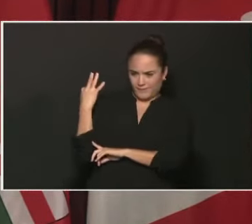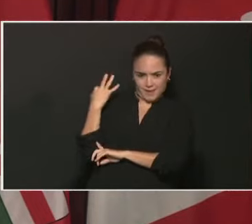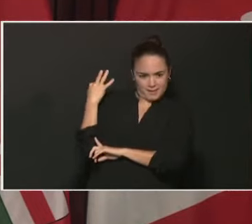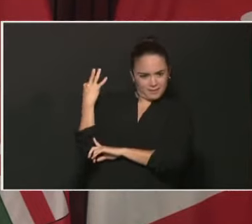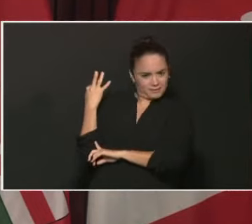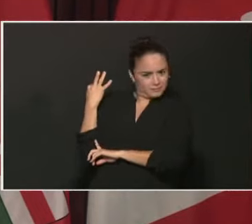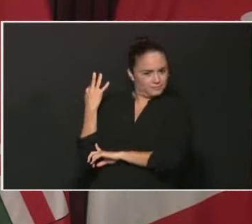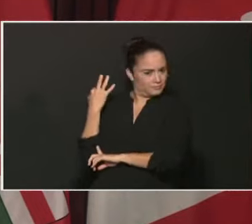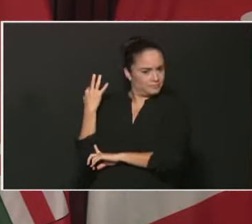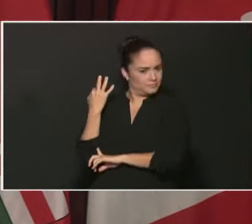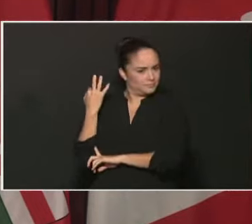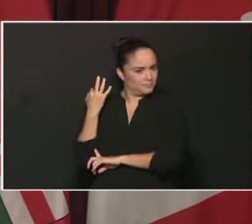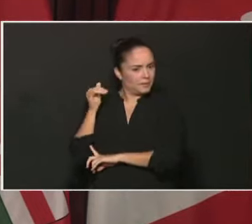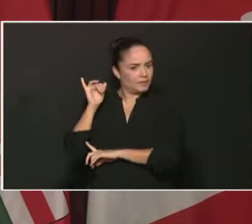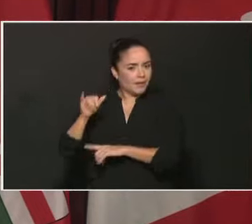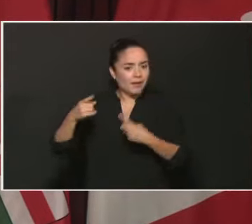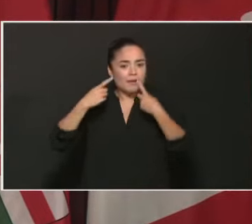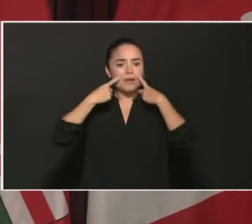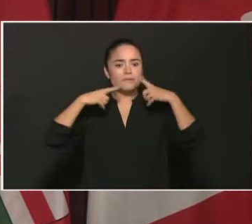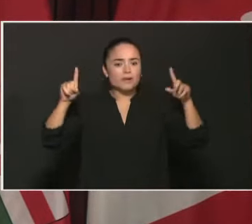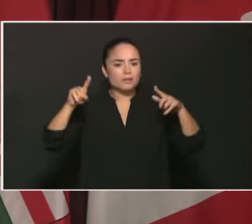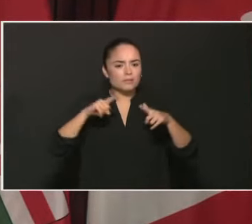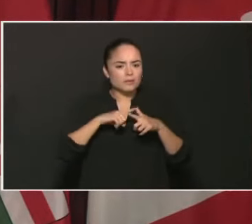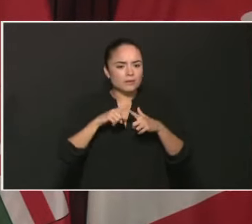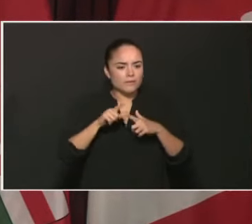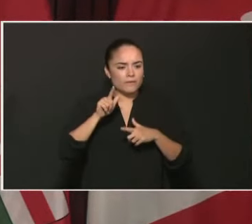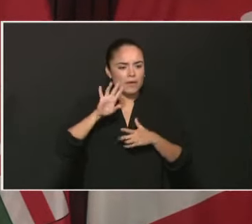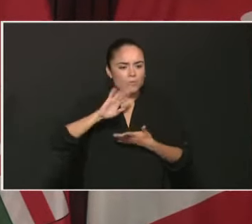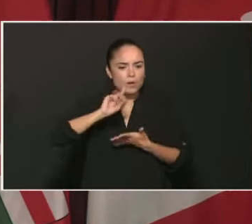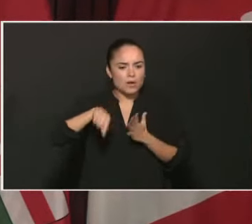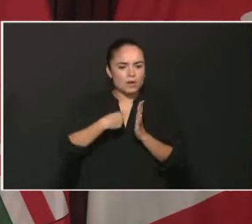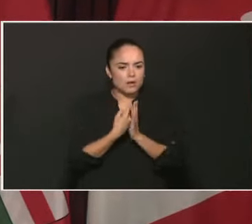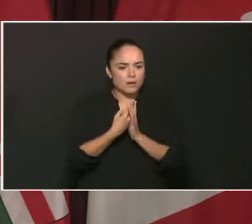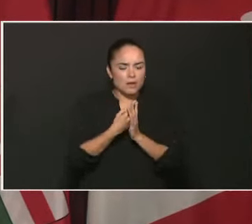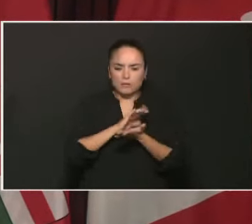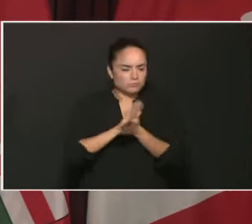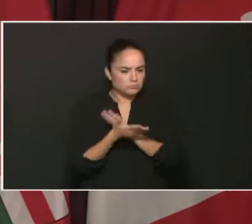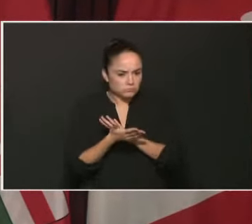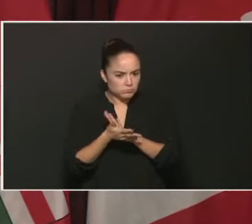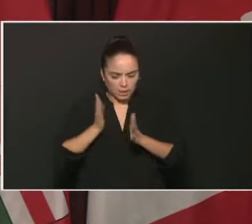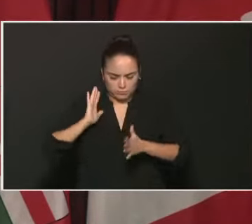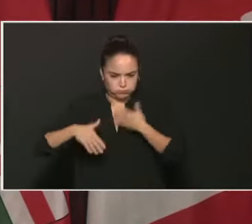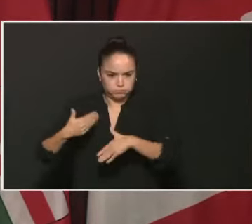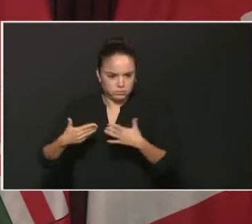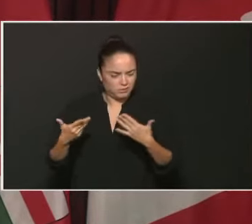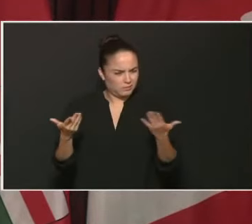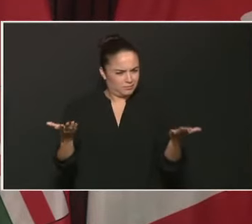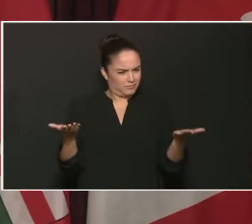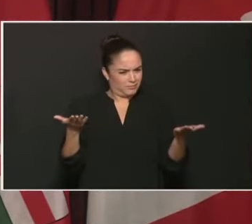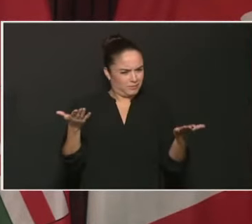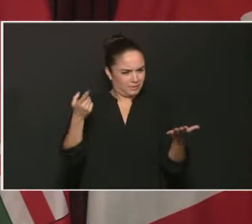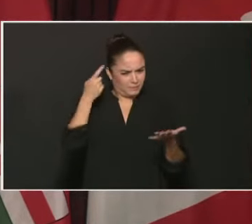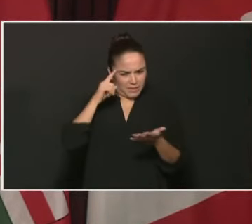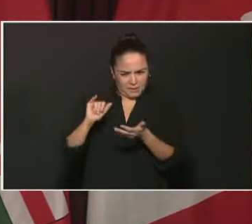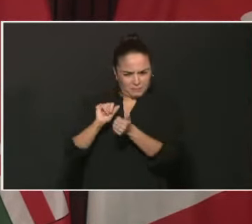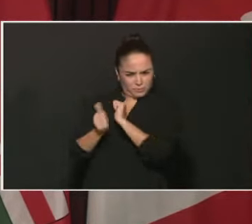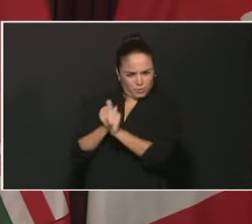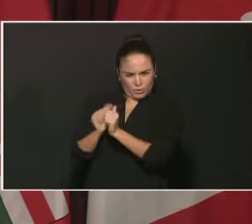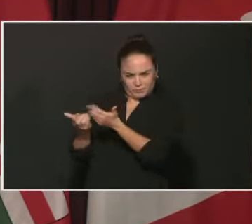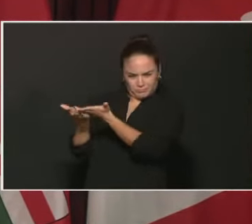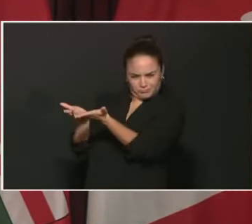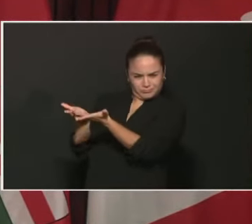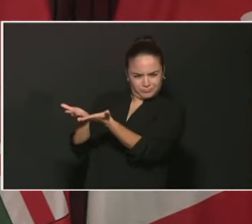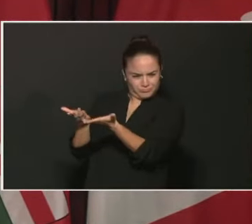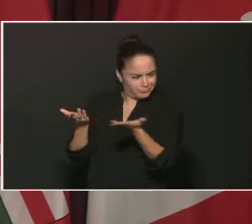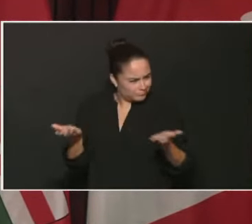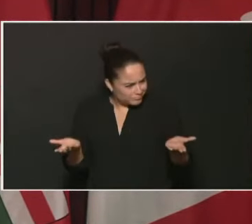hours. So the decision on full capacity in large sports arenas, I'm trying to understand how this process worked here. Did you approach the government and